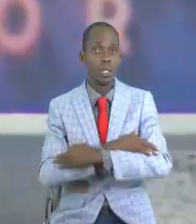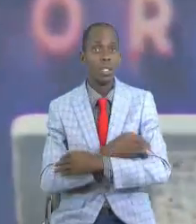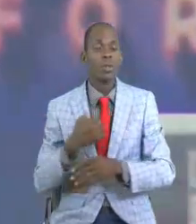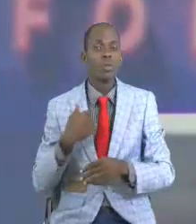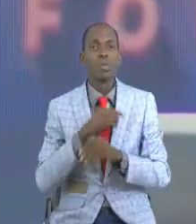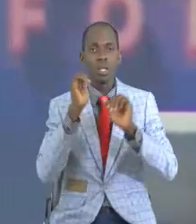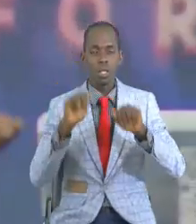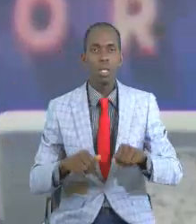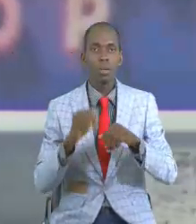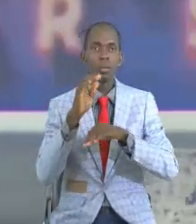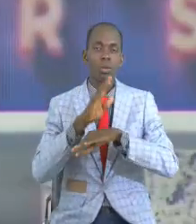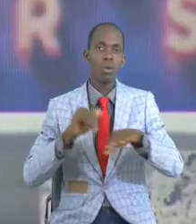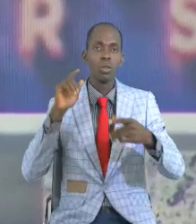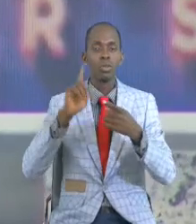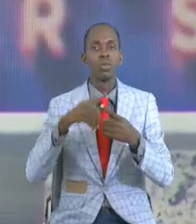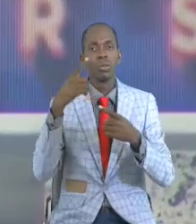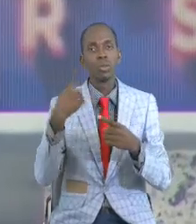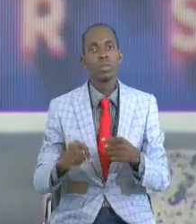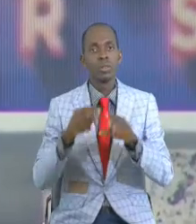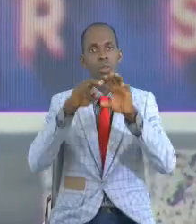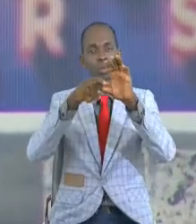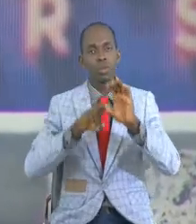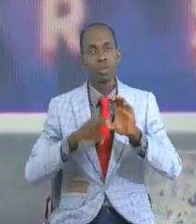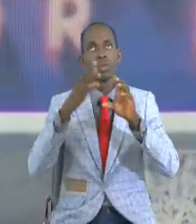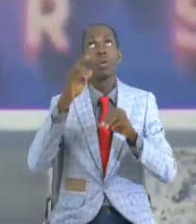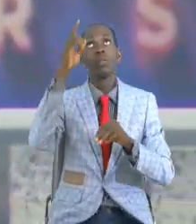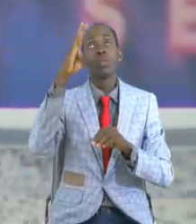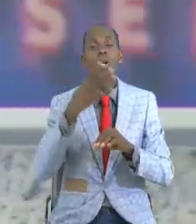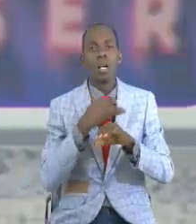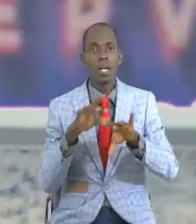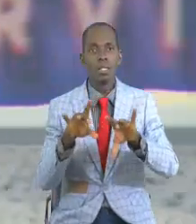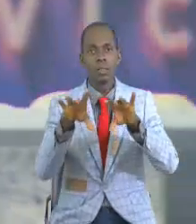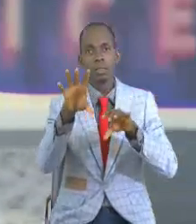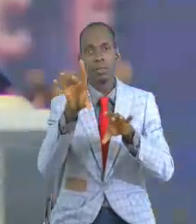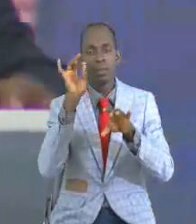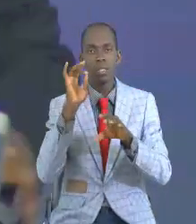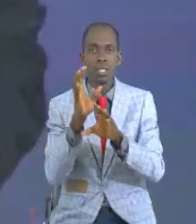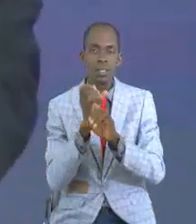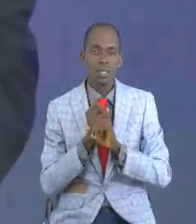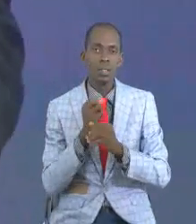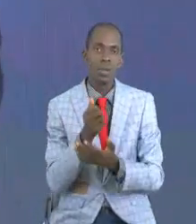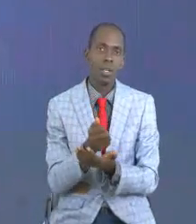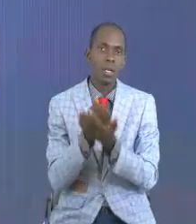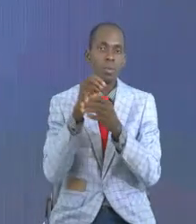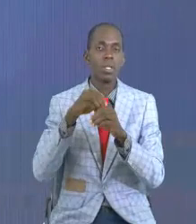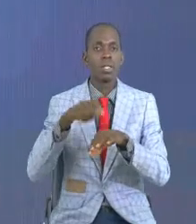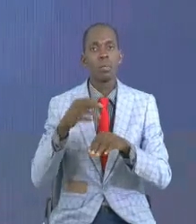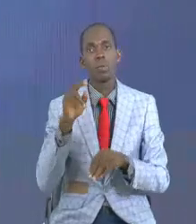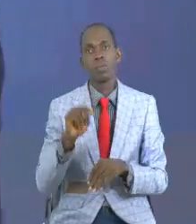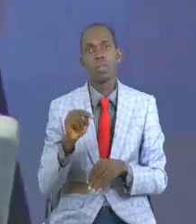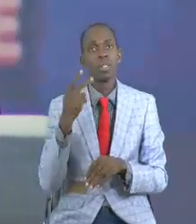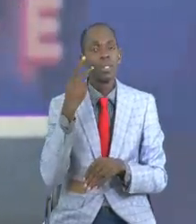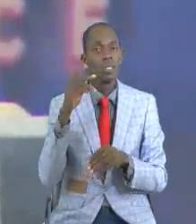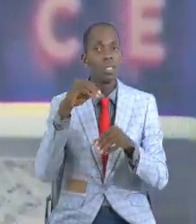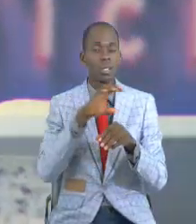of grace and receive help and find help in the time of need. We've seen him in chapter